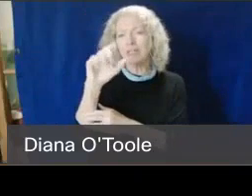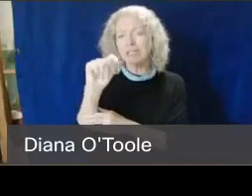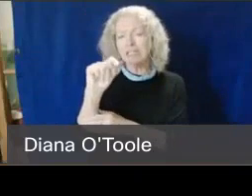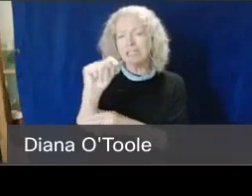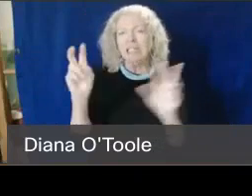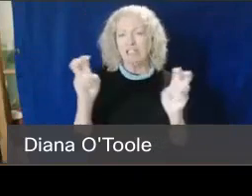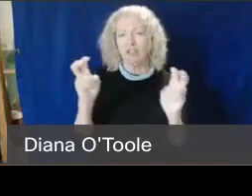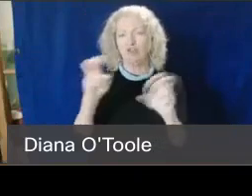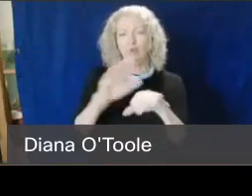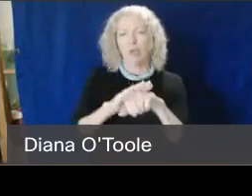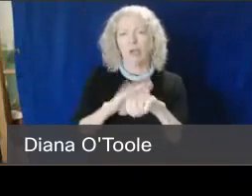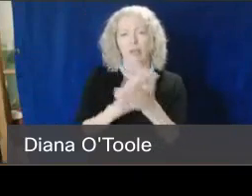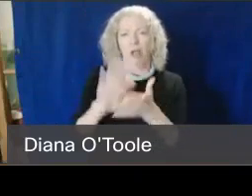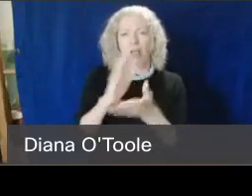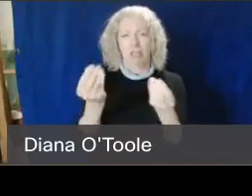them.